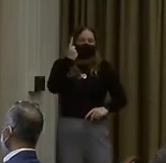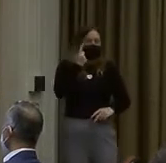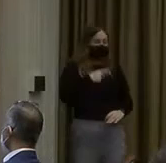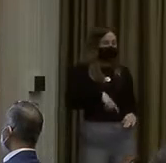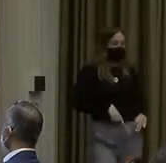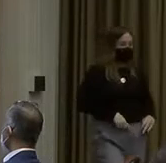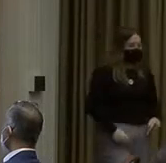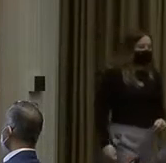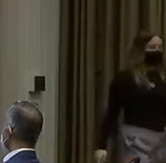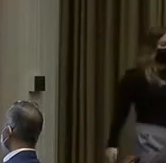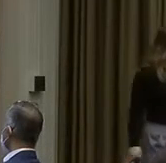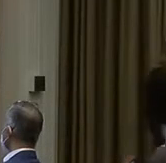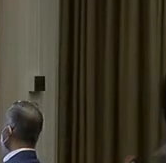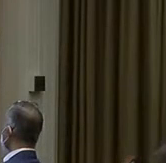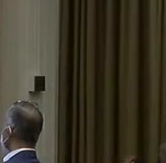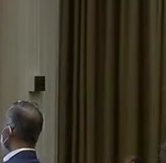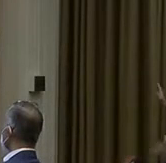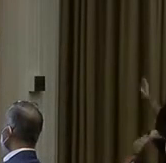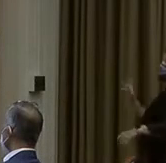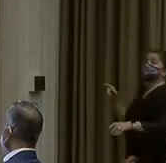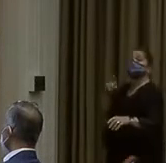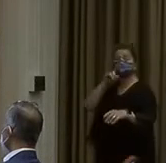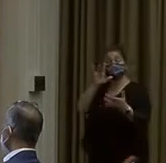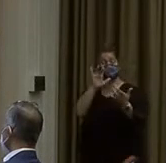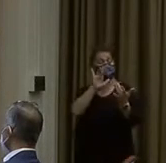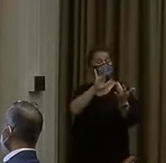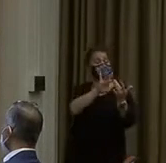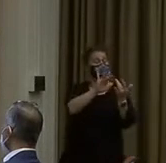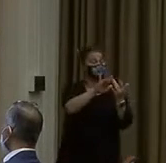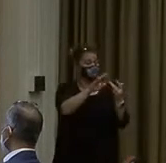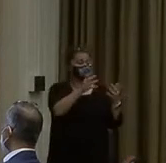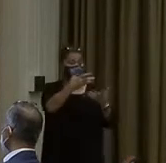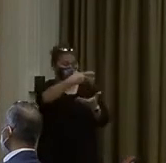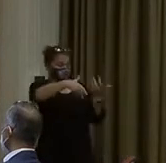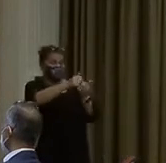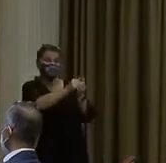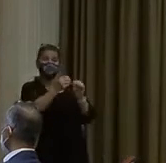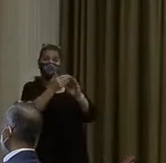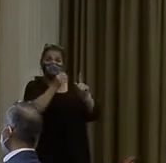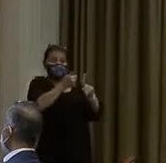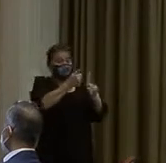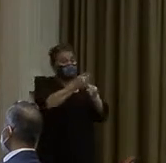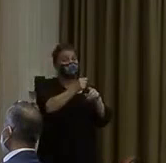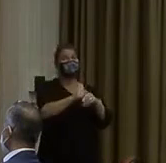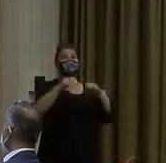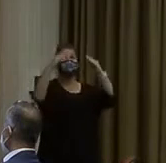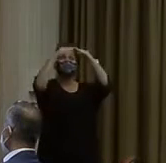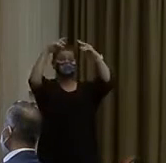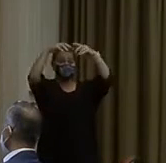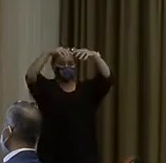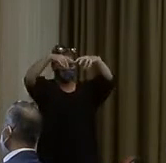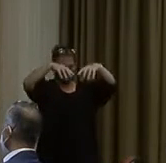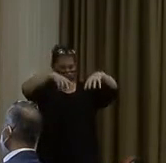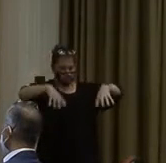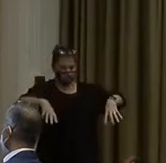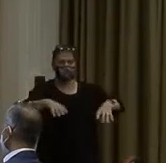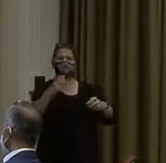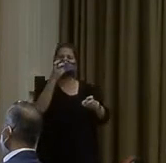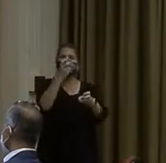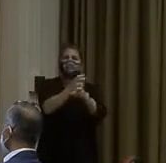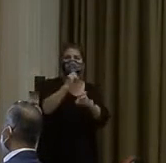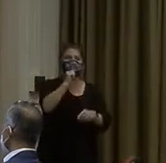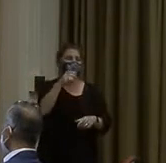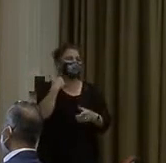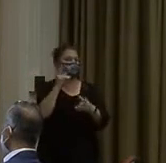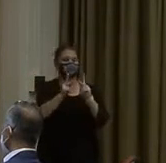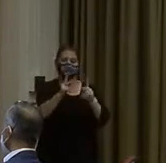Tapping into the community to share the information. This top-down approach is difficult if you don't have stakeholders